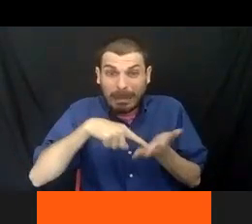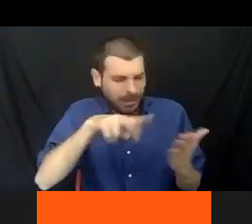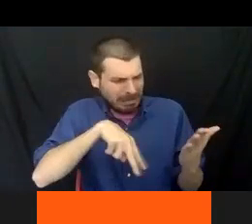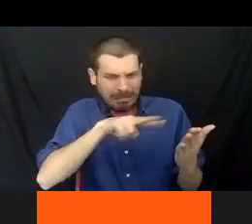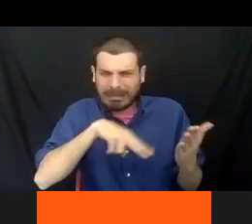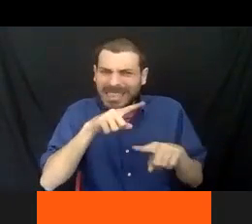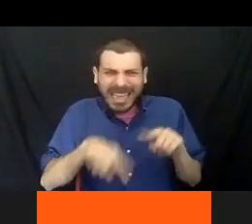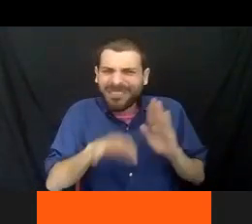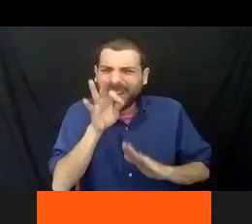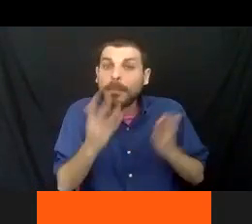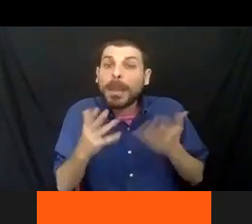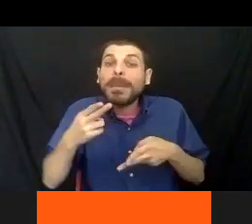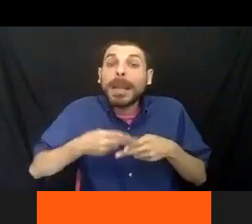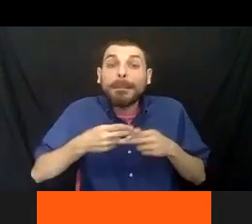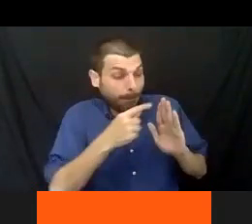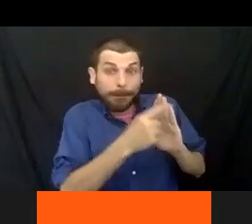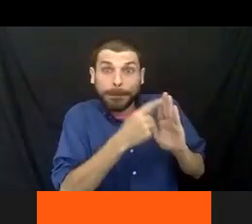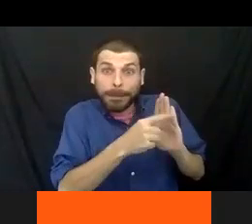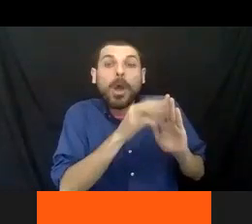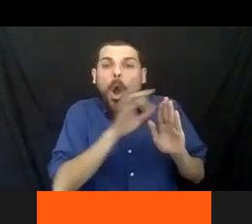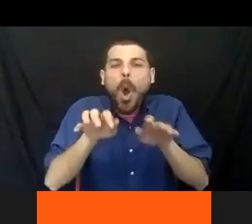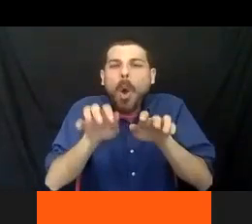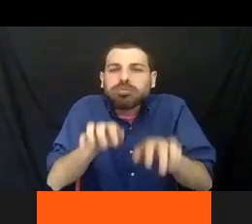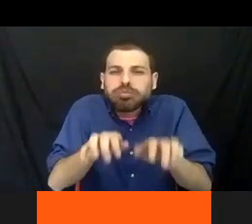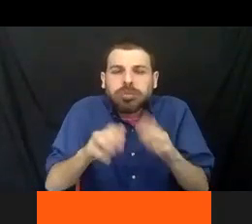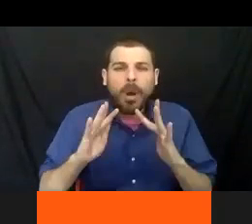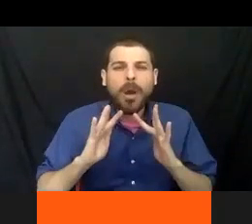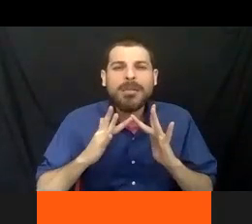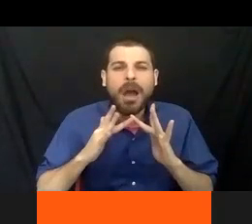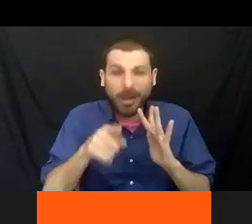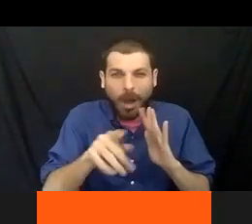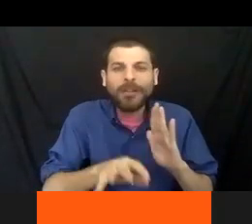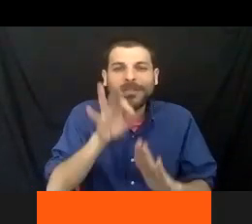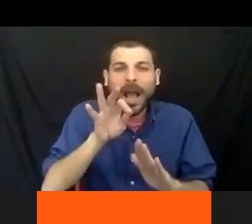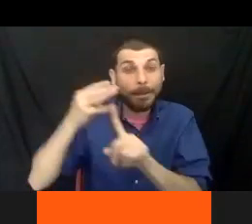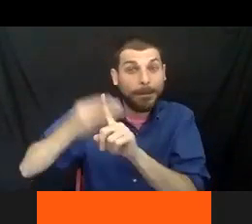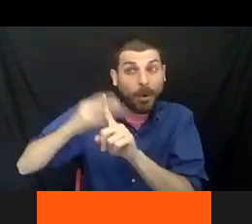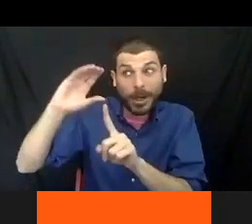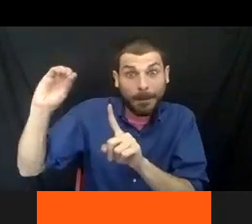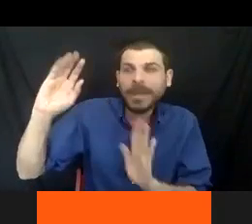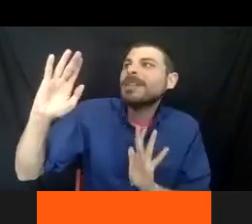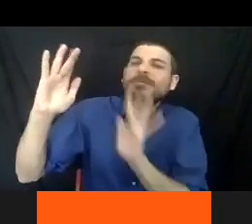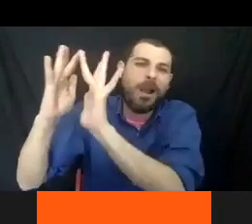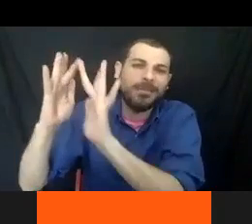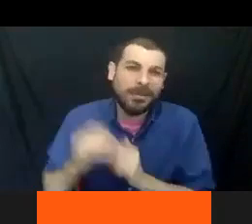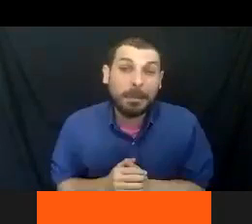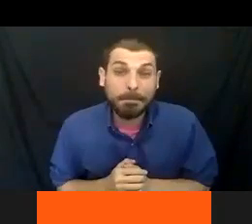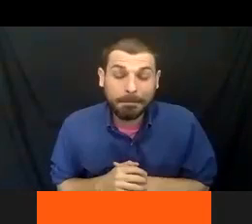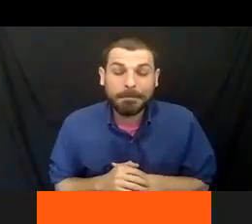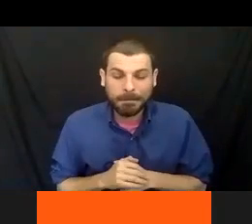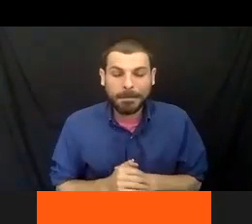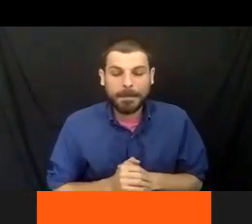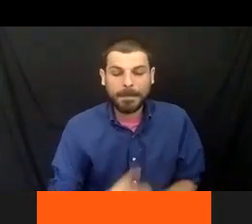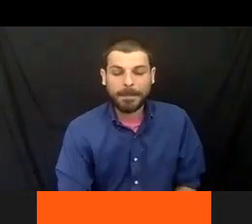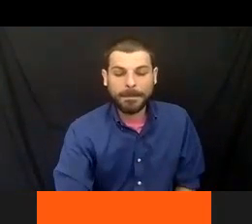find this information online for whoever your mortgage company is. Okay, so what